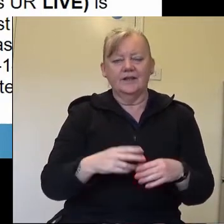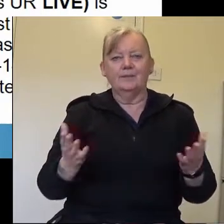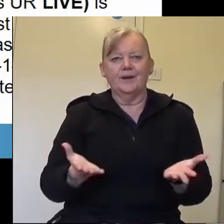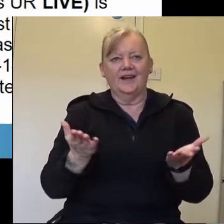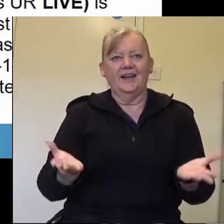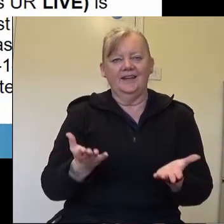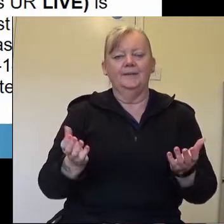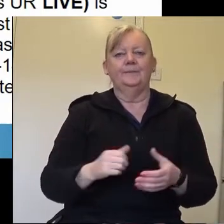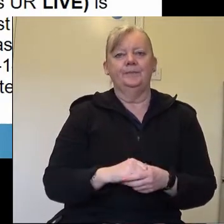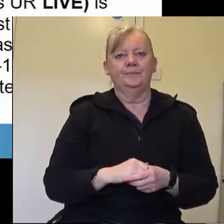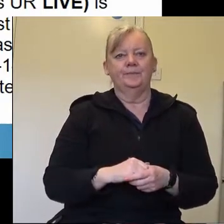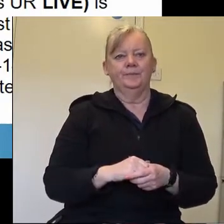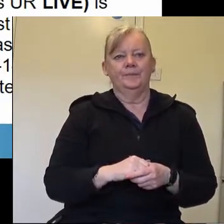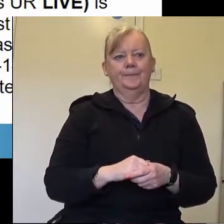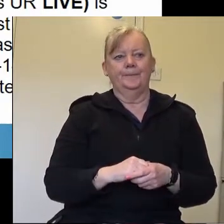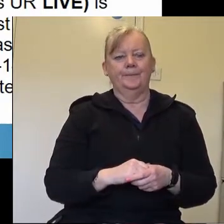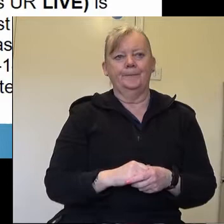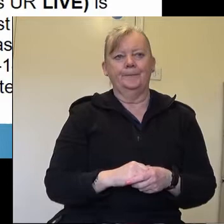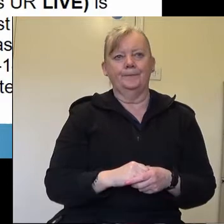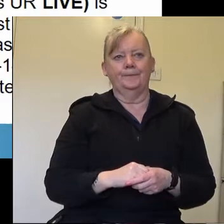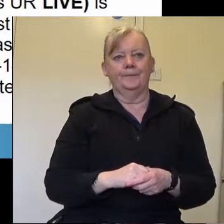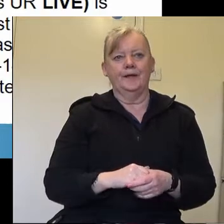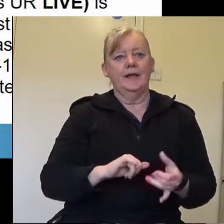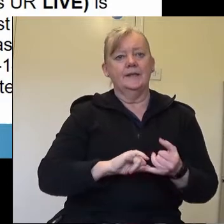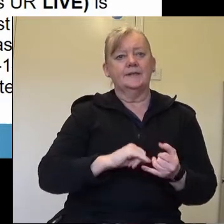and the videos that the kids can play with.